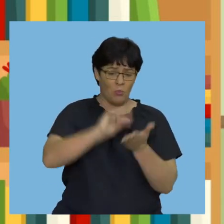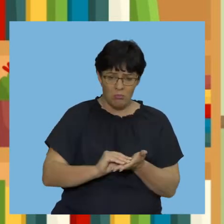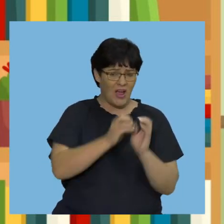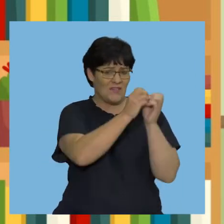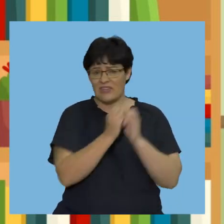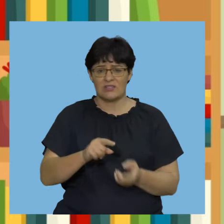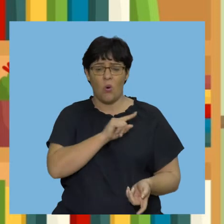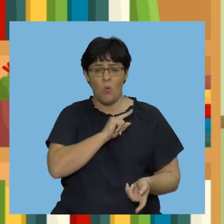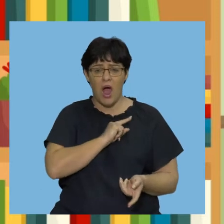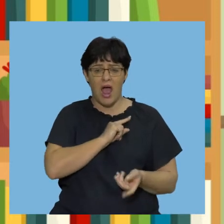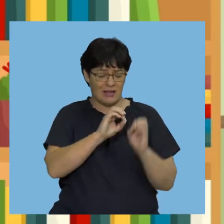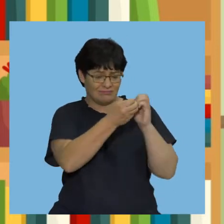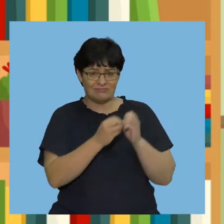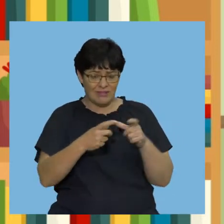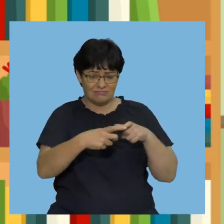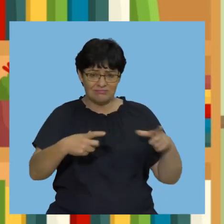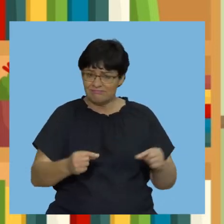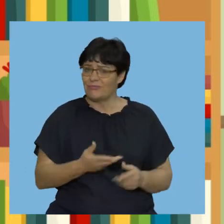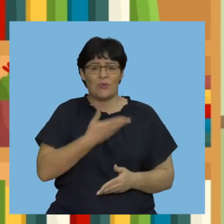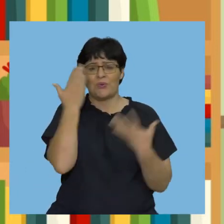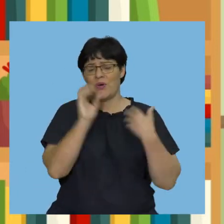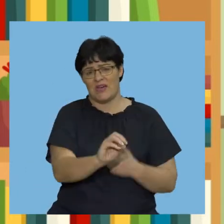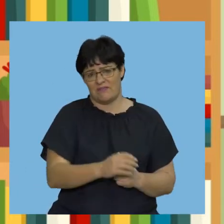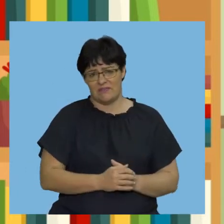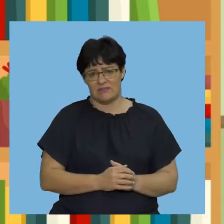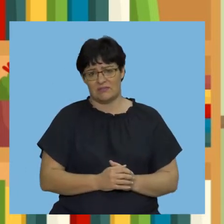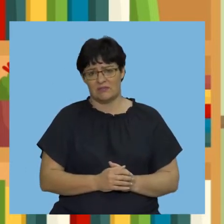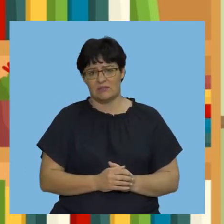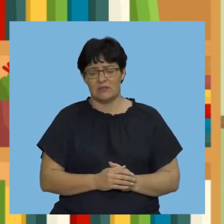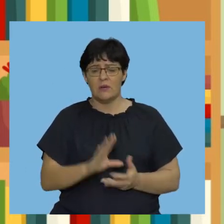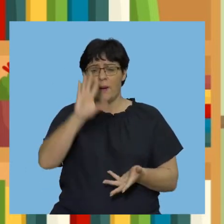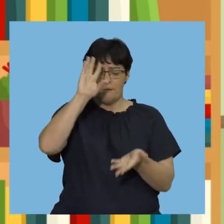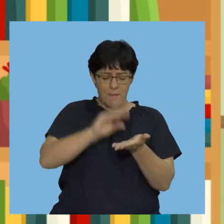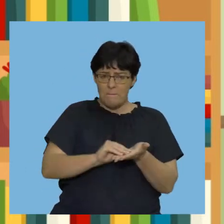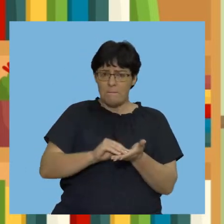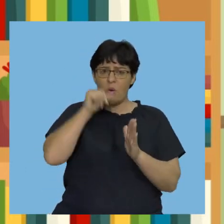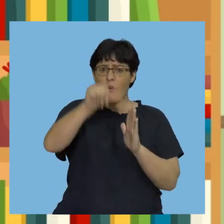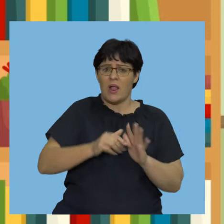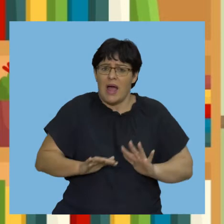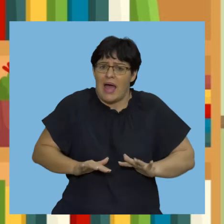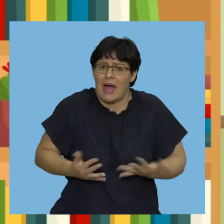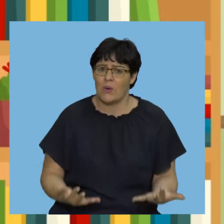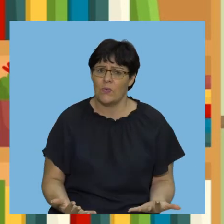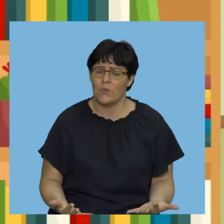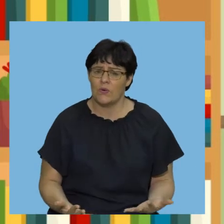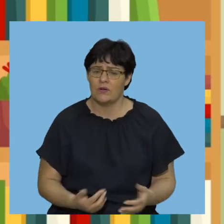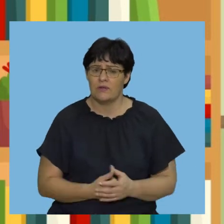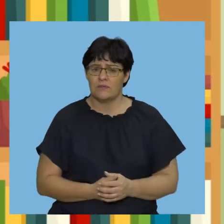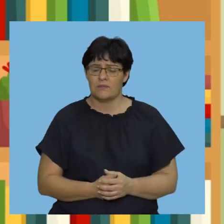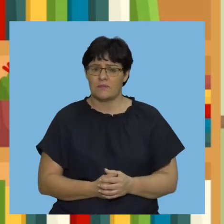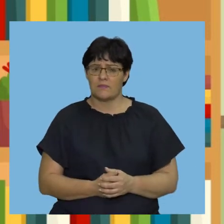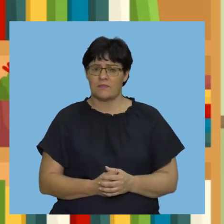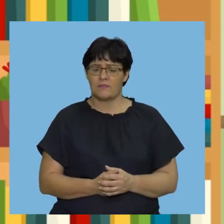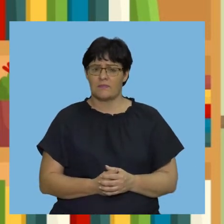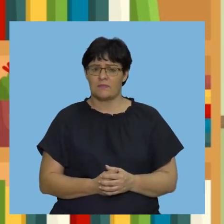puncture because she didn't have her puncture repair kit. How did she get the puncture? She rode over